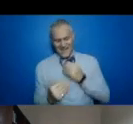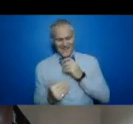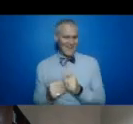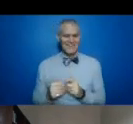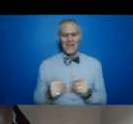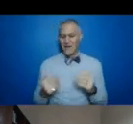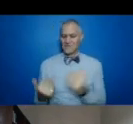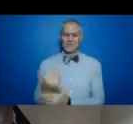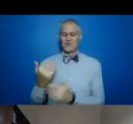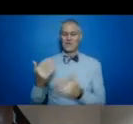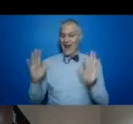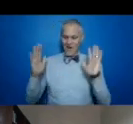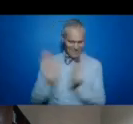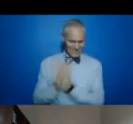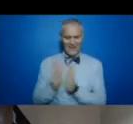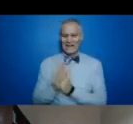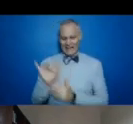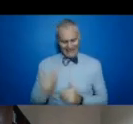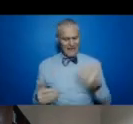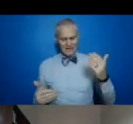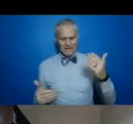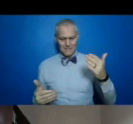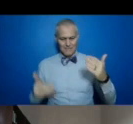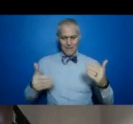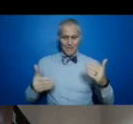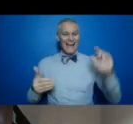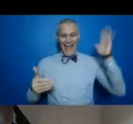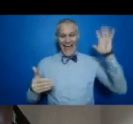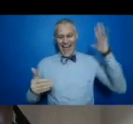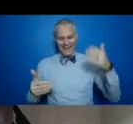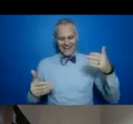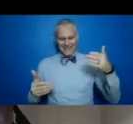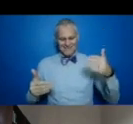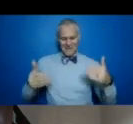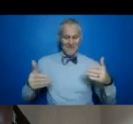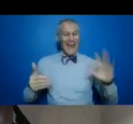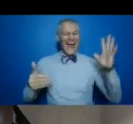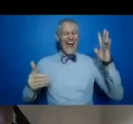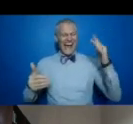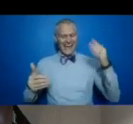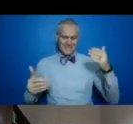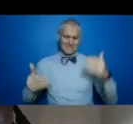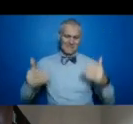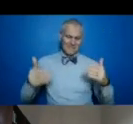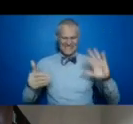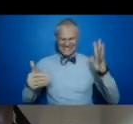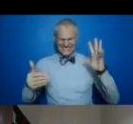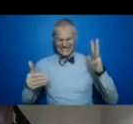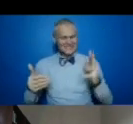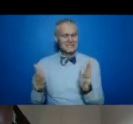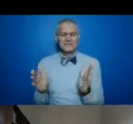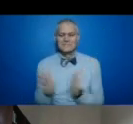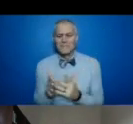narrative, you celebrate. When you have any small victory, when you organize any small way